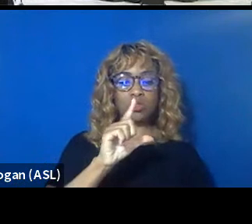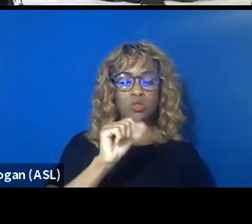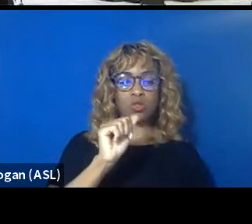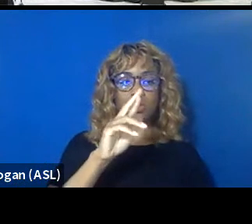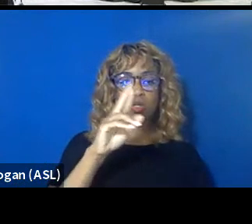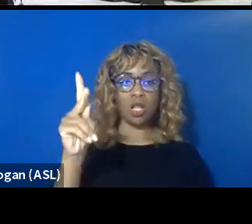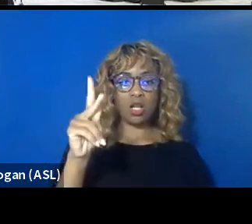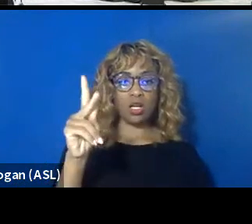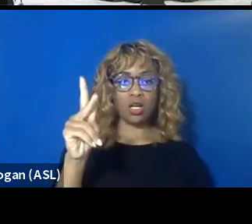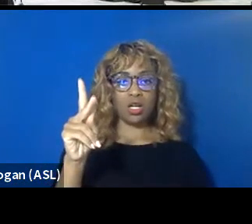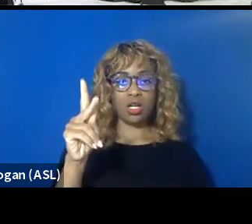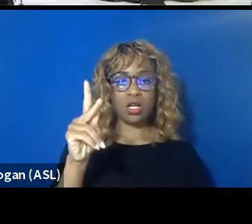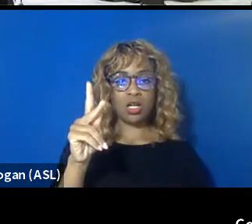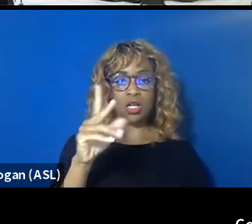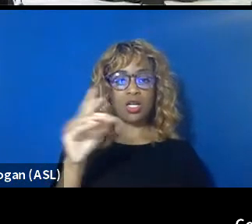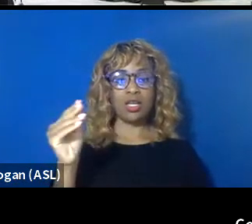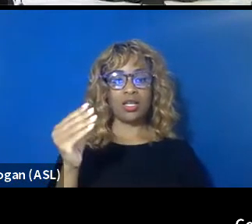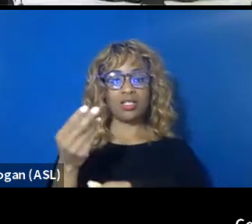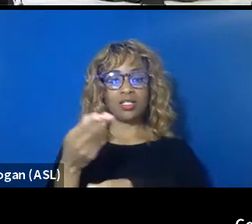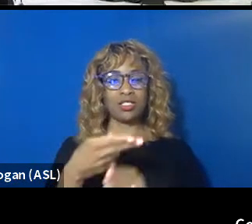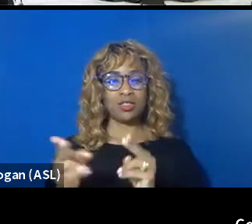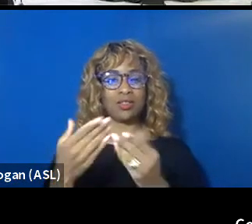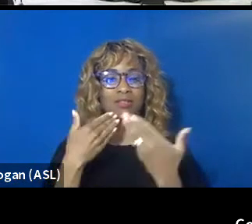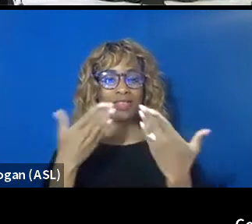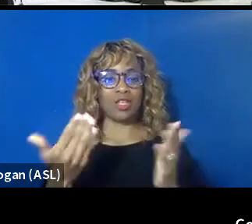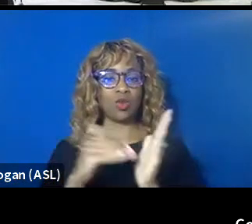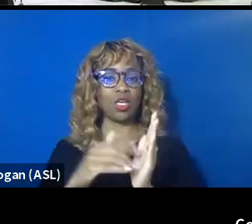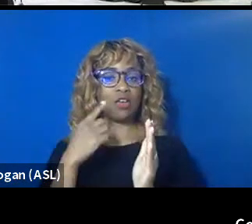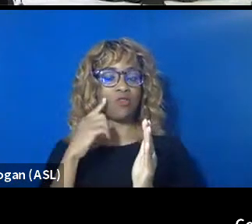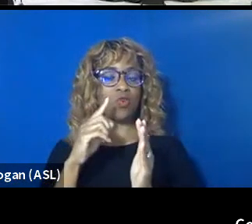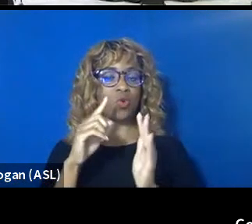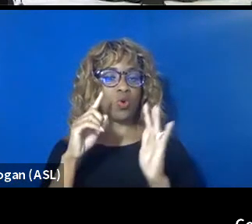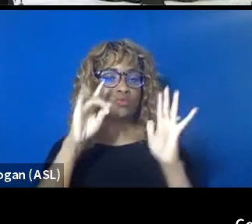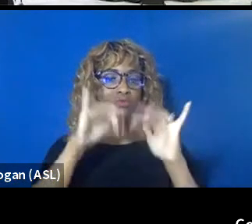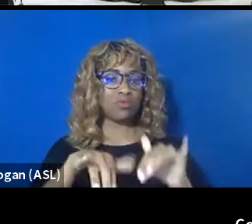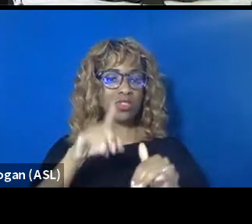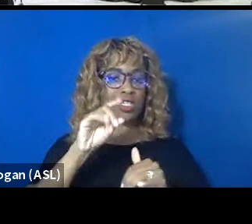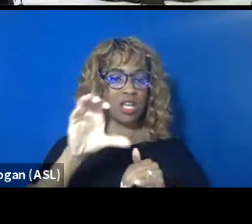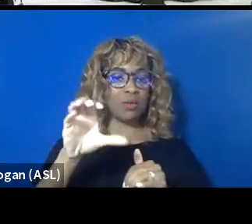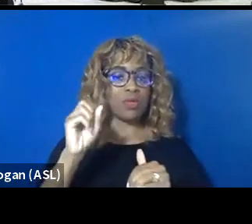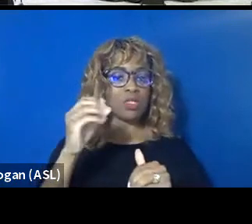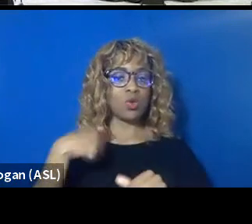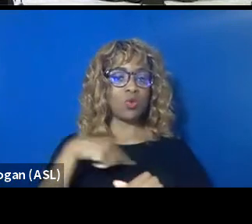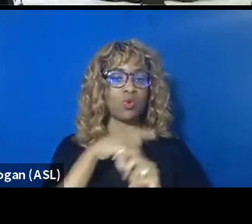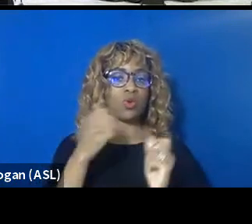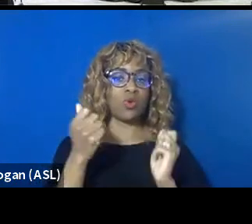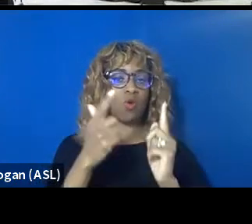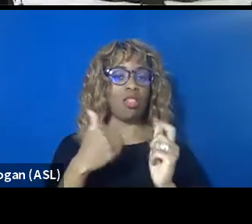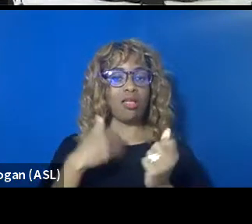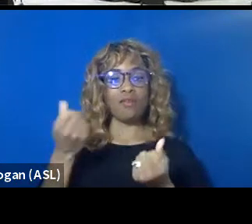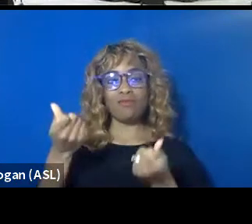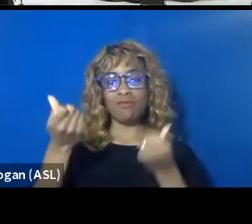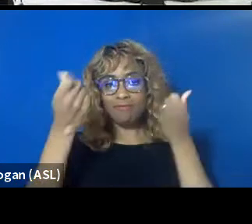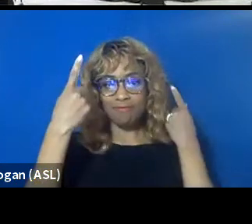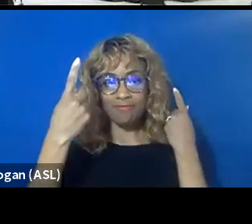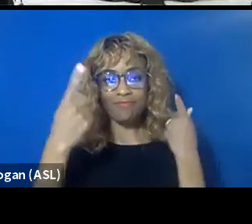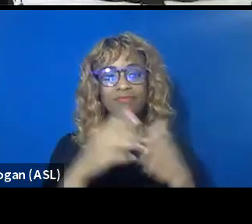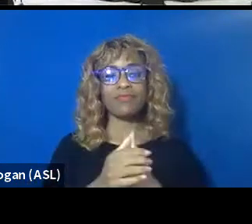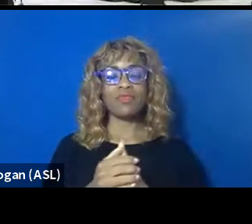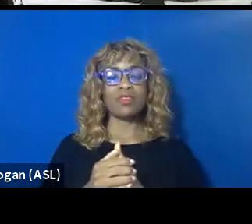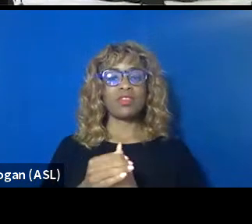just quickly, thank you again for creating this document so that we have a shared understanding as